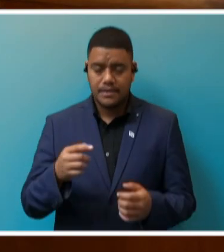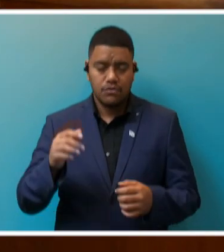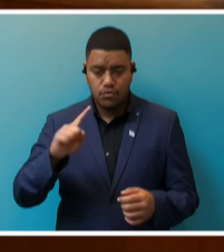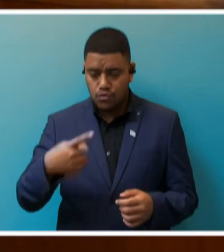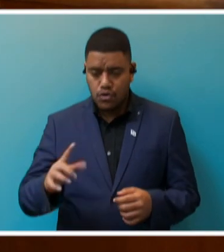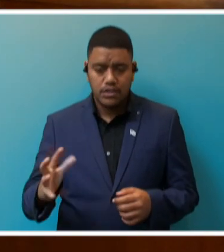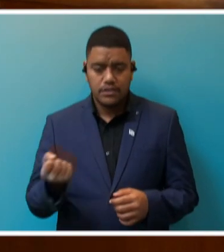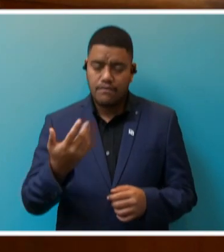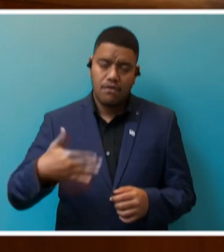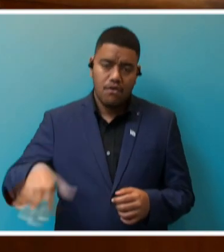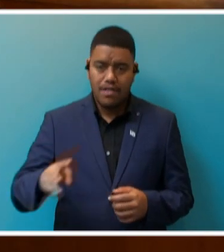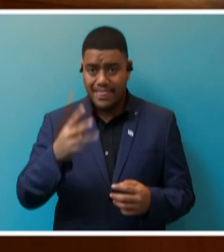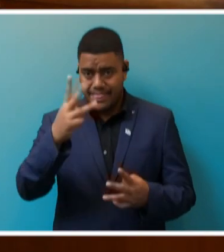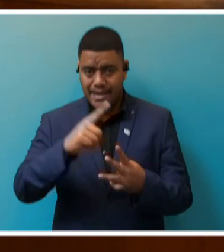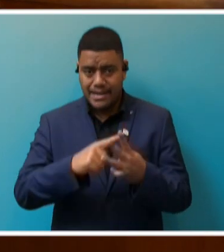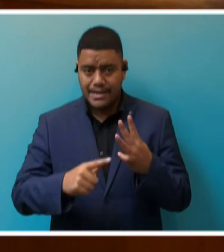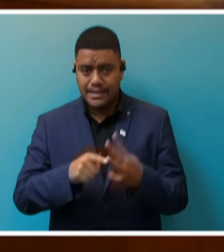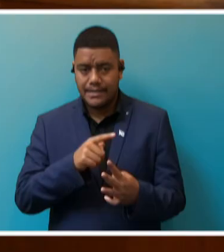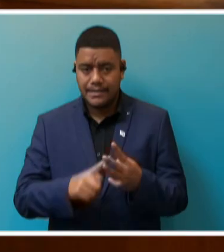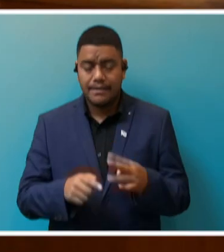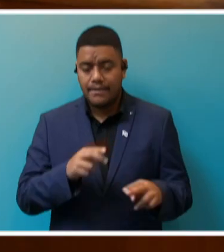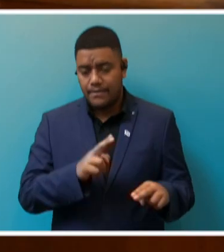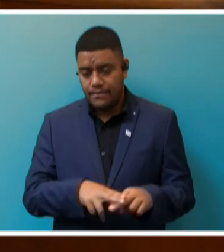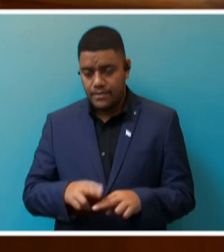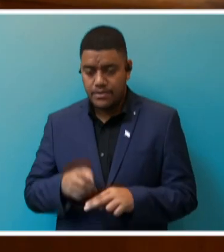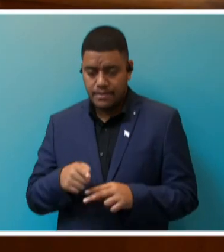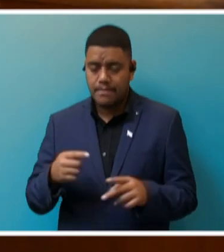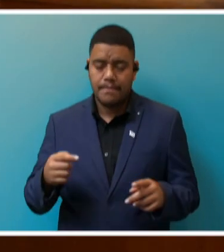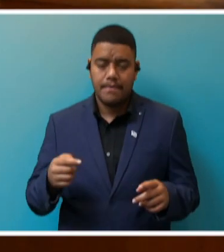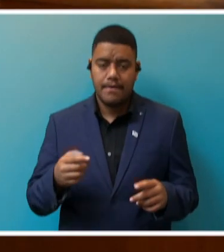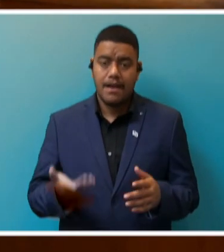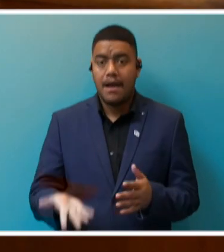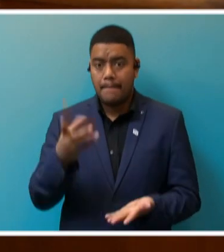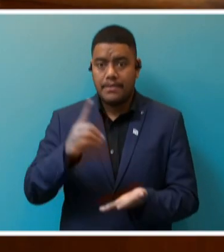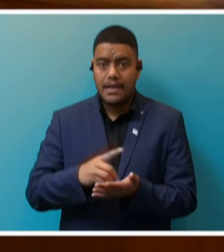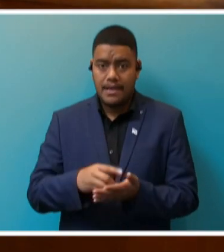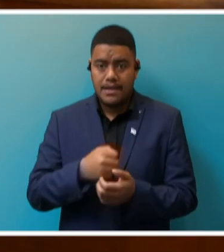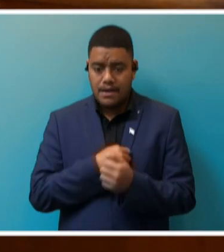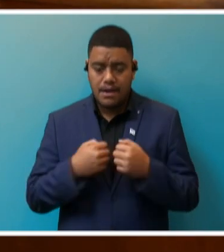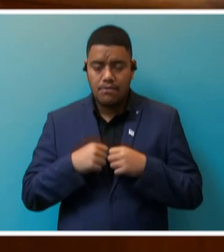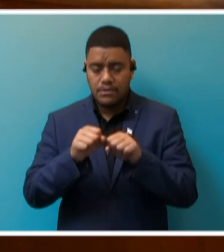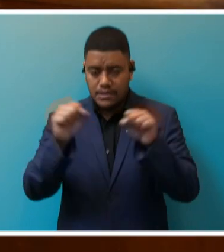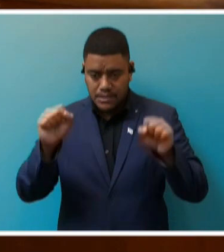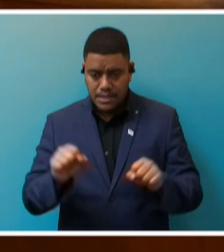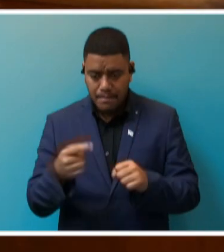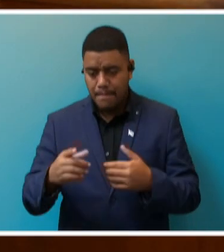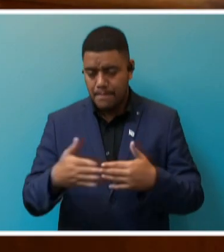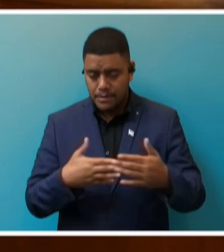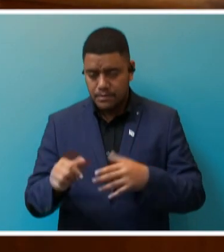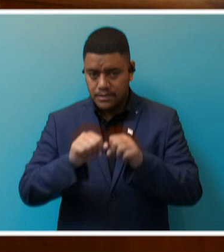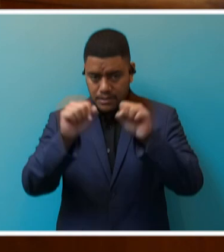all those 3. For Fiji, this means upgrading our core customs management system